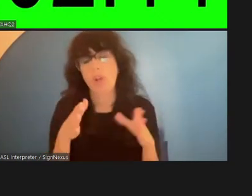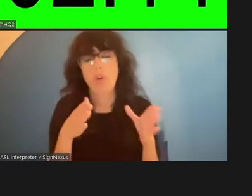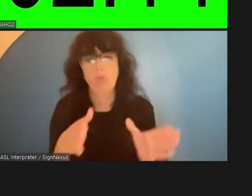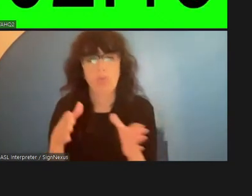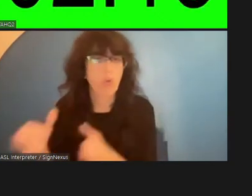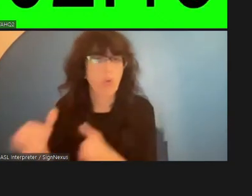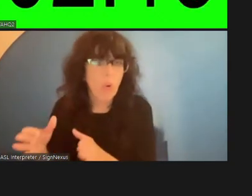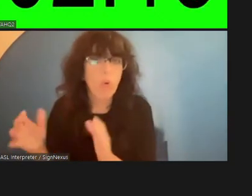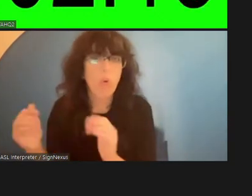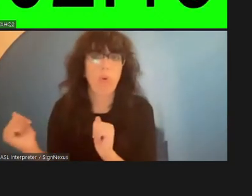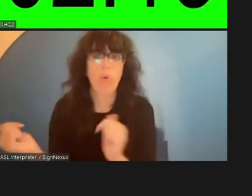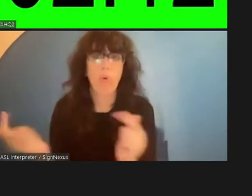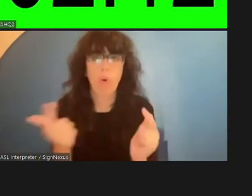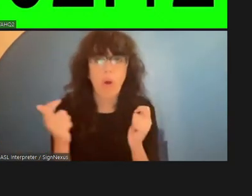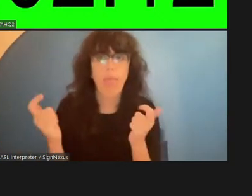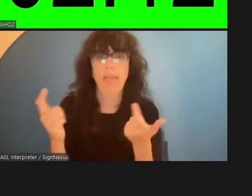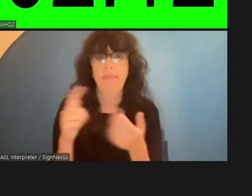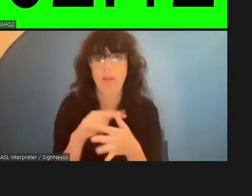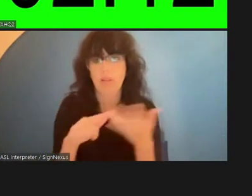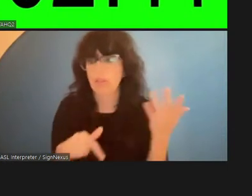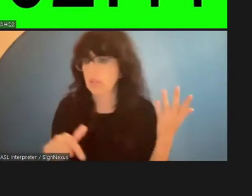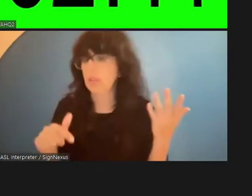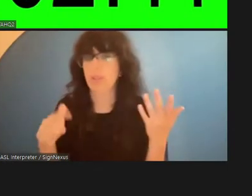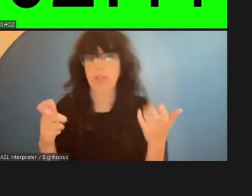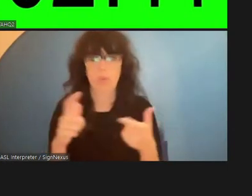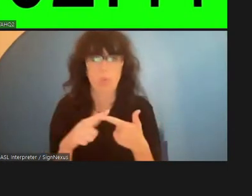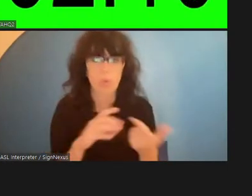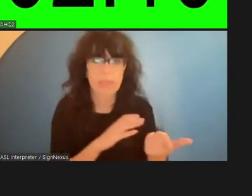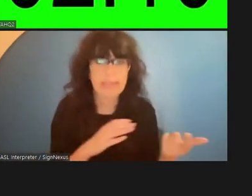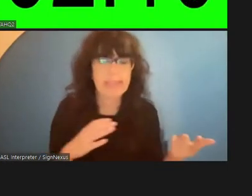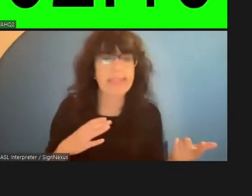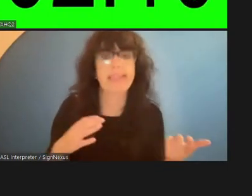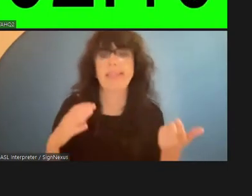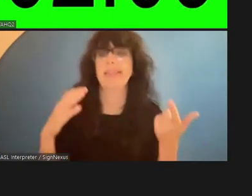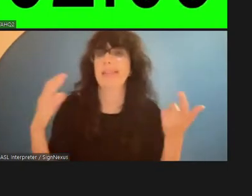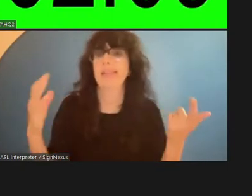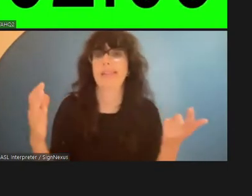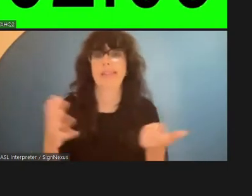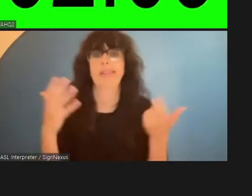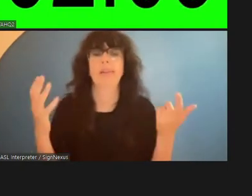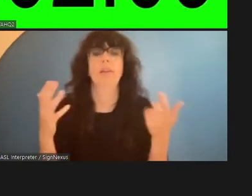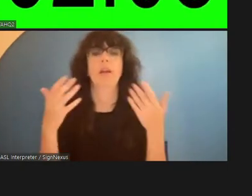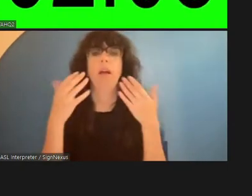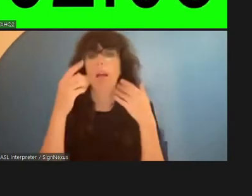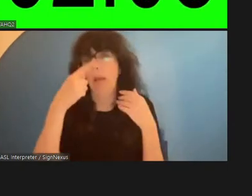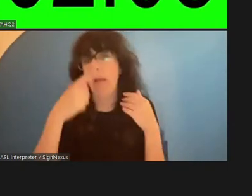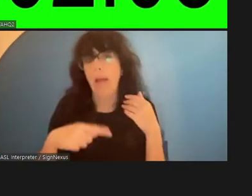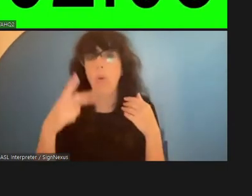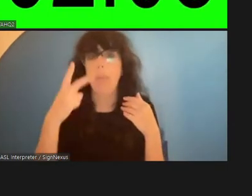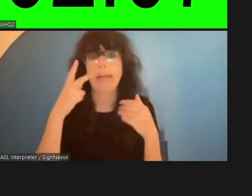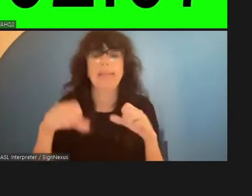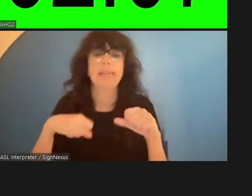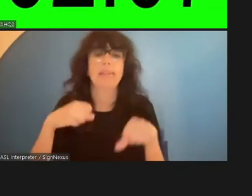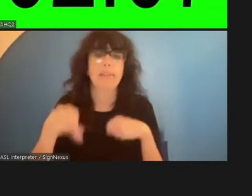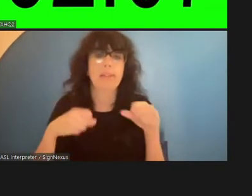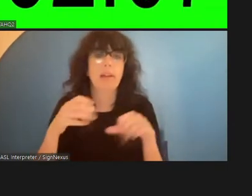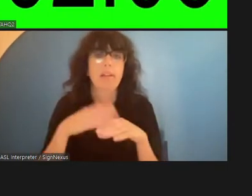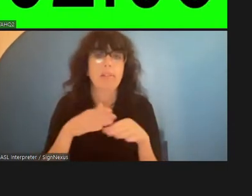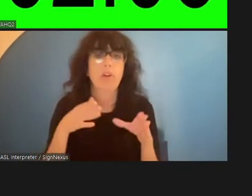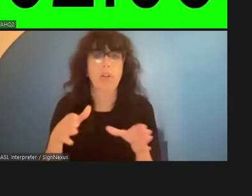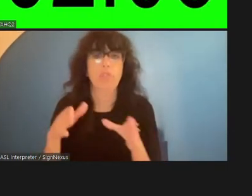all of us have to on the street because of our citizens you know pedestrian was here before a car came i don't mind seeing cyclists on the street i drive